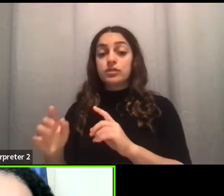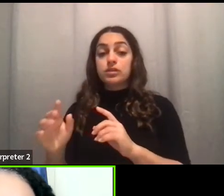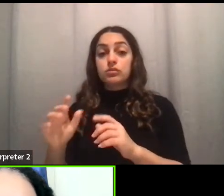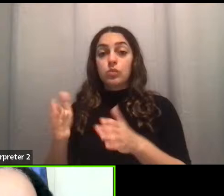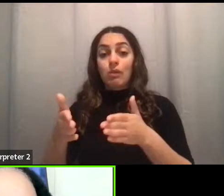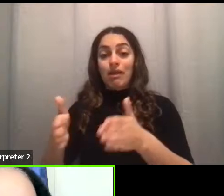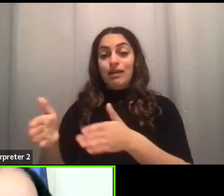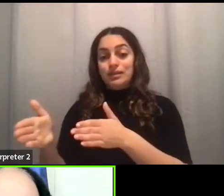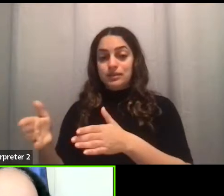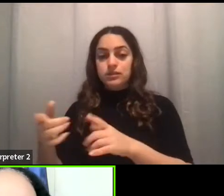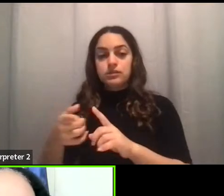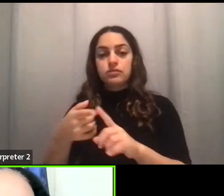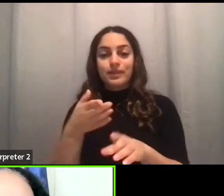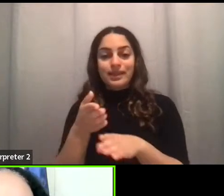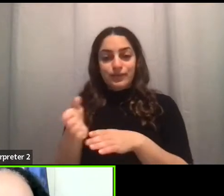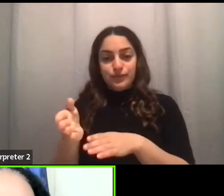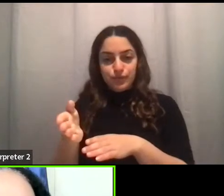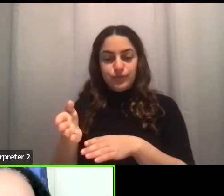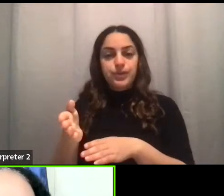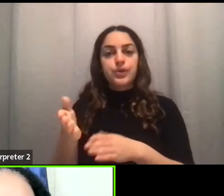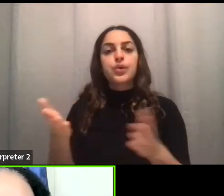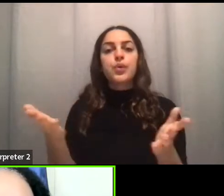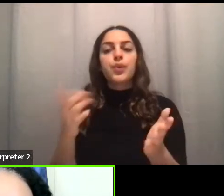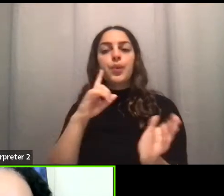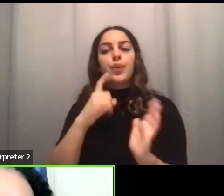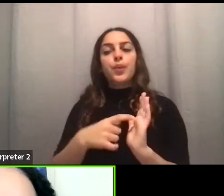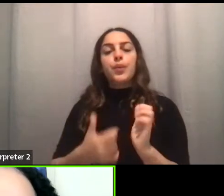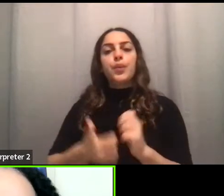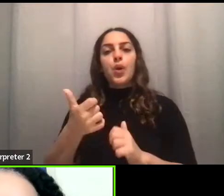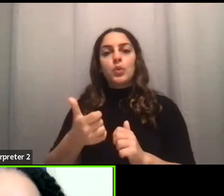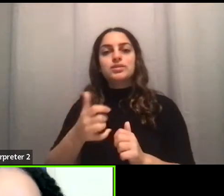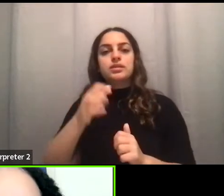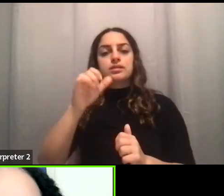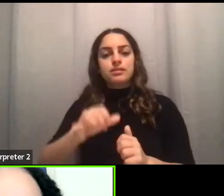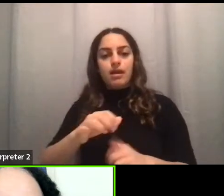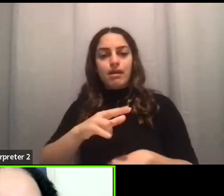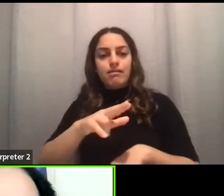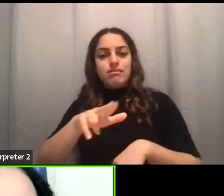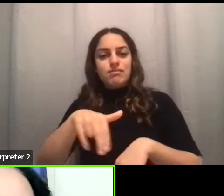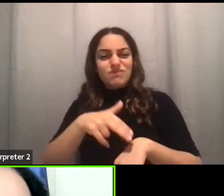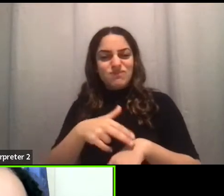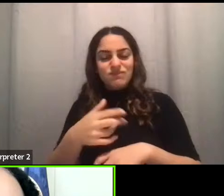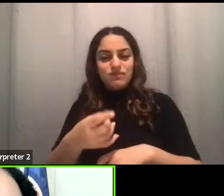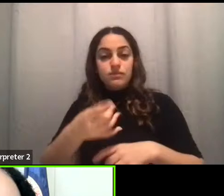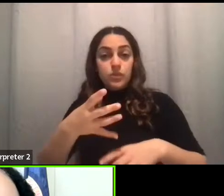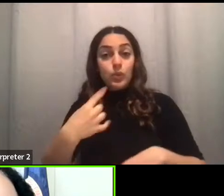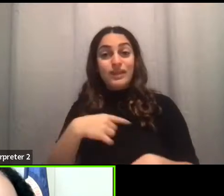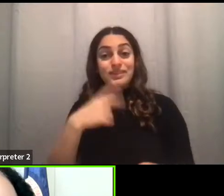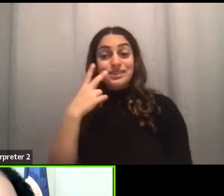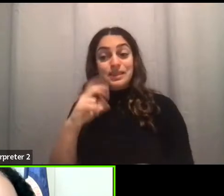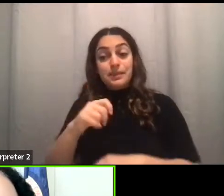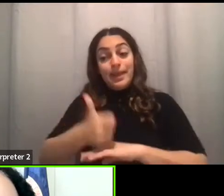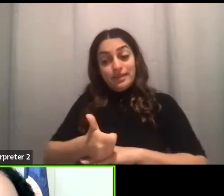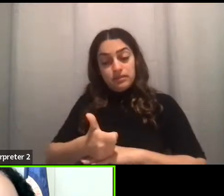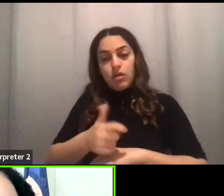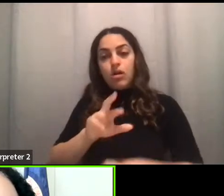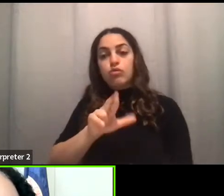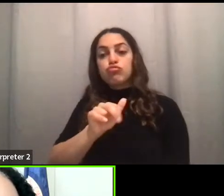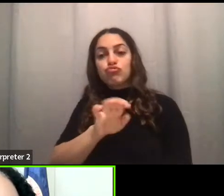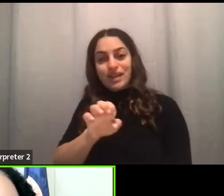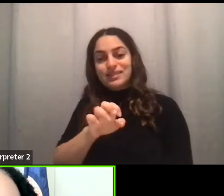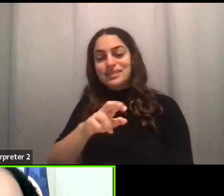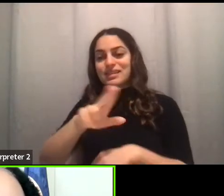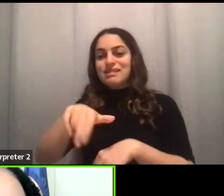the industry what stands out most is the egregious nature of harassment we have seen based on race national origin and